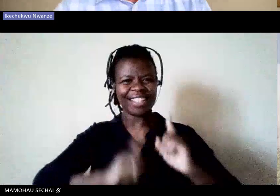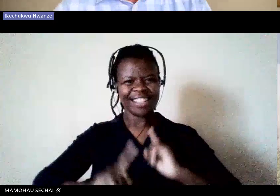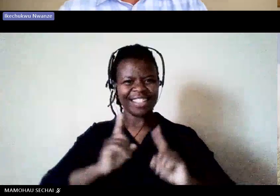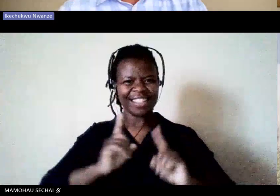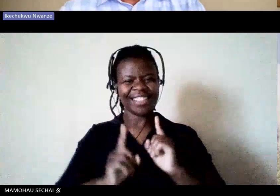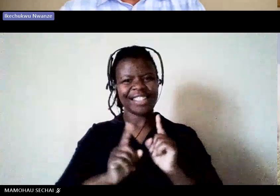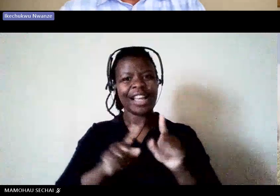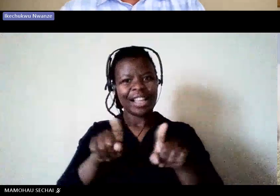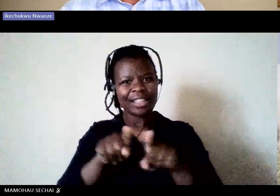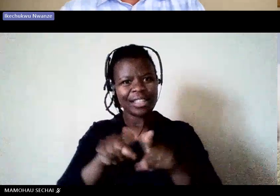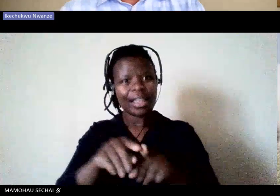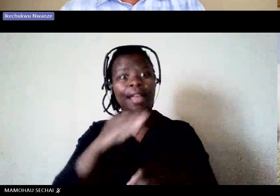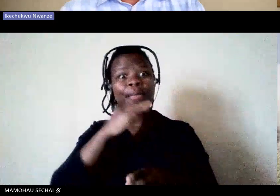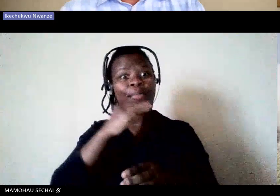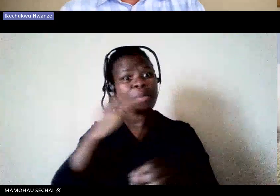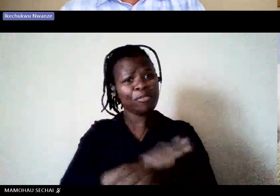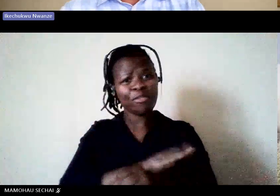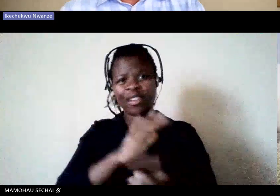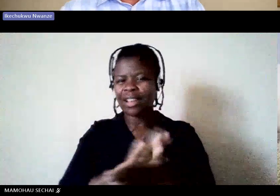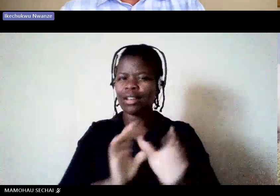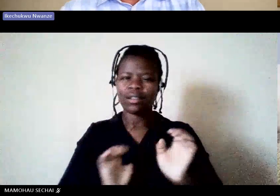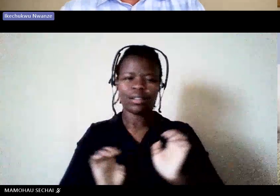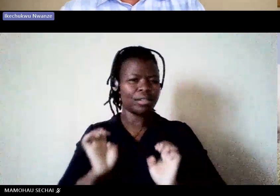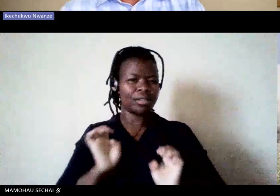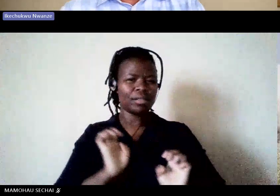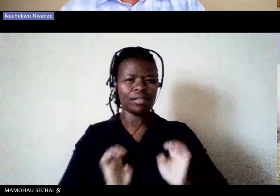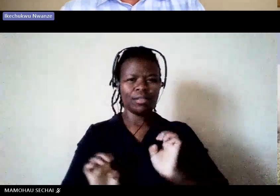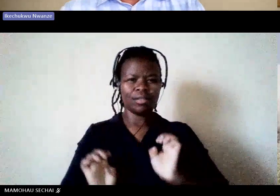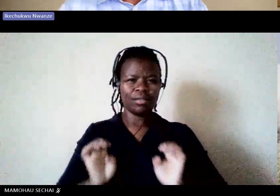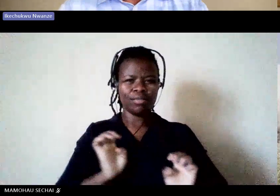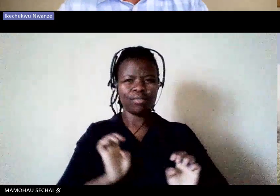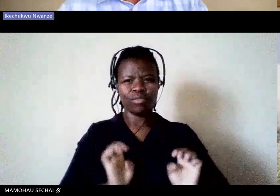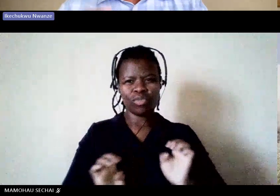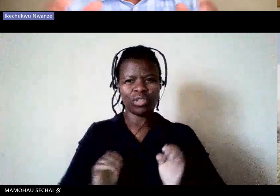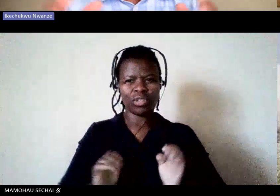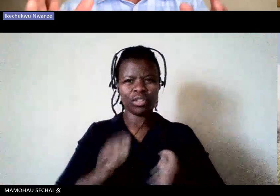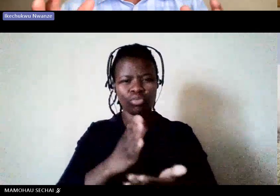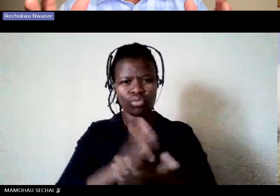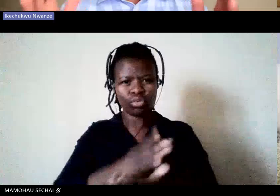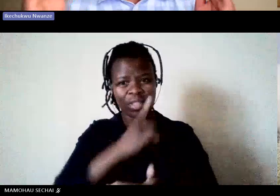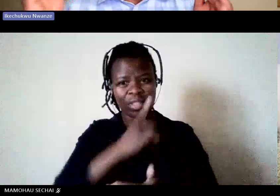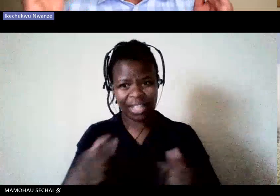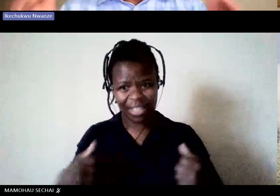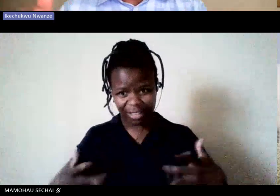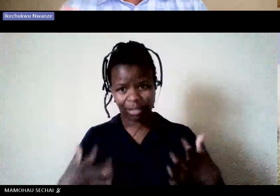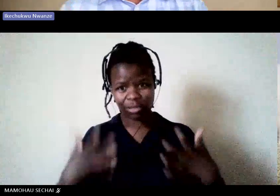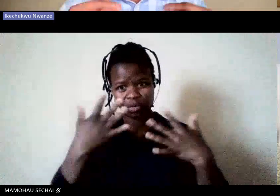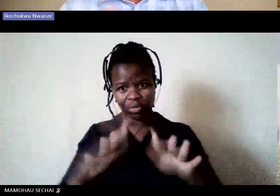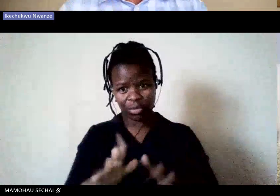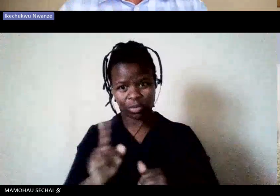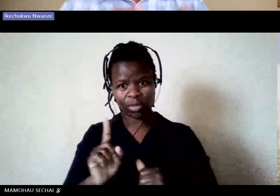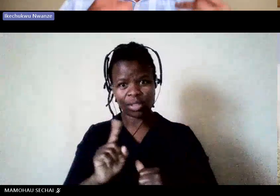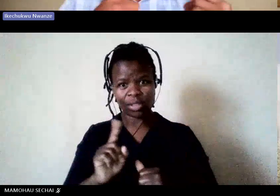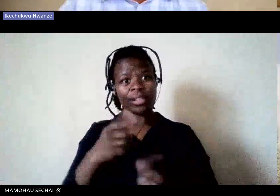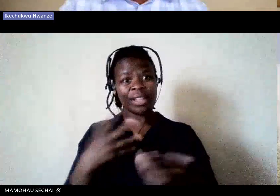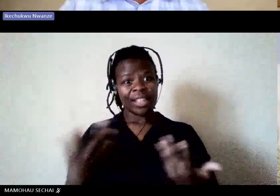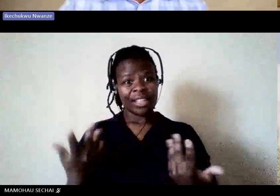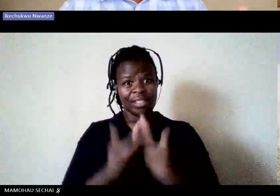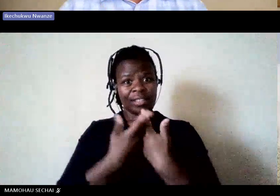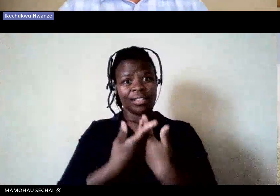emotional. I tell students from the beginning that this we're not only challenging you intellectually, we're also challenging